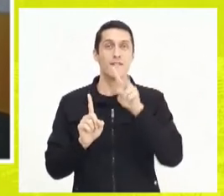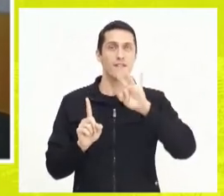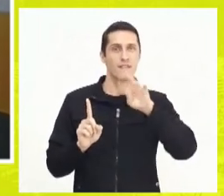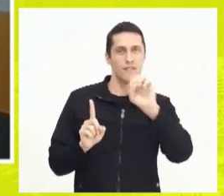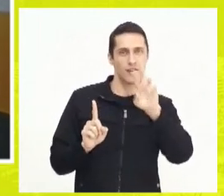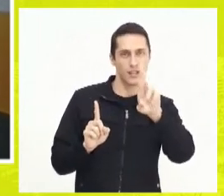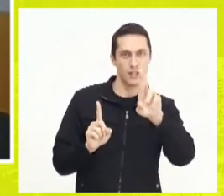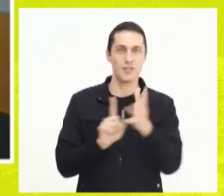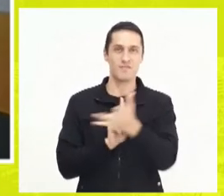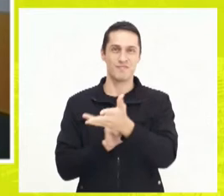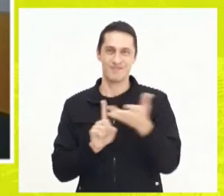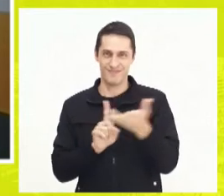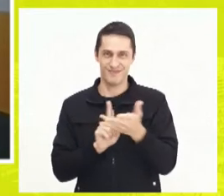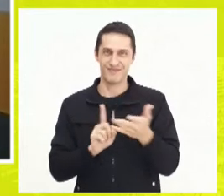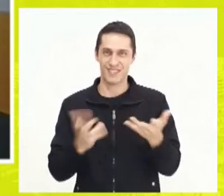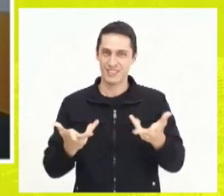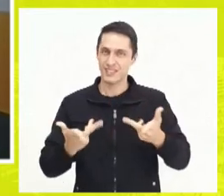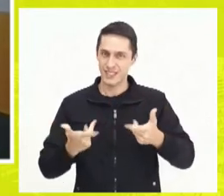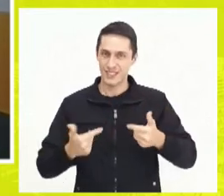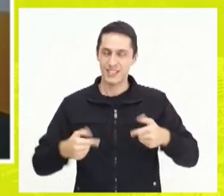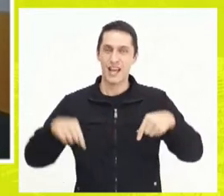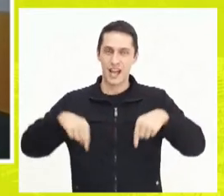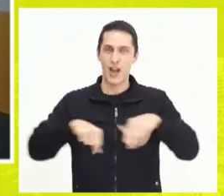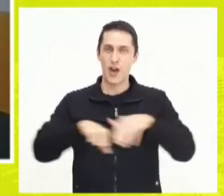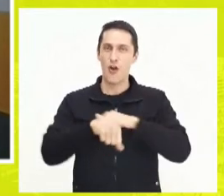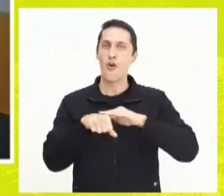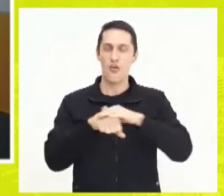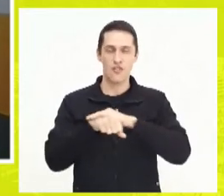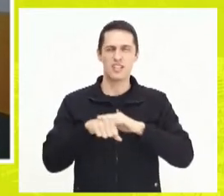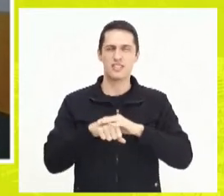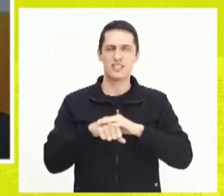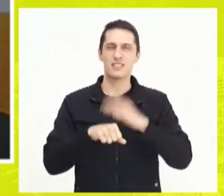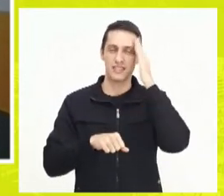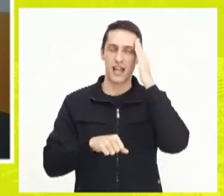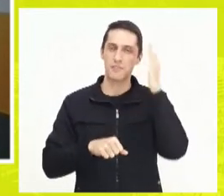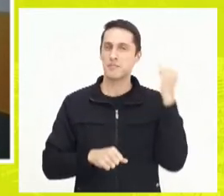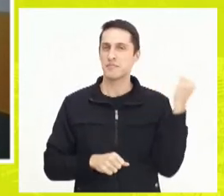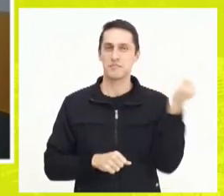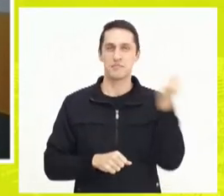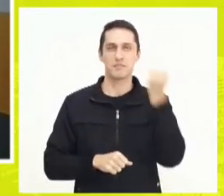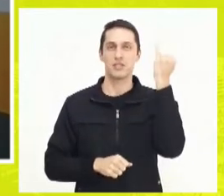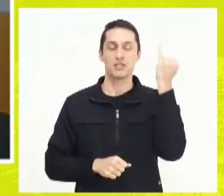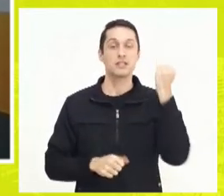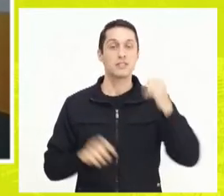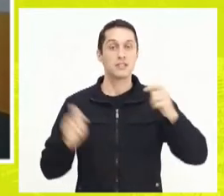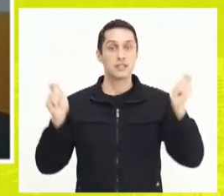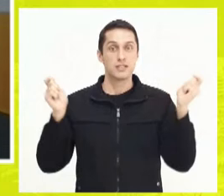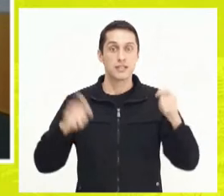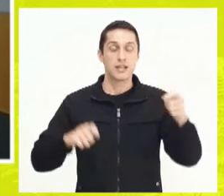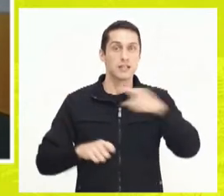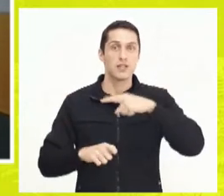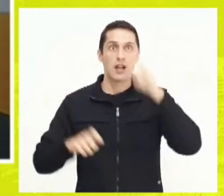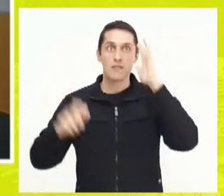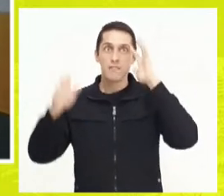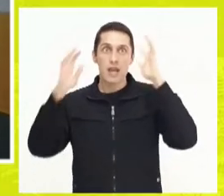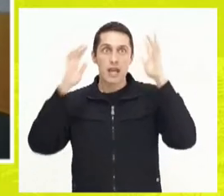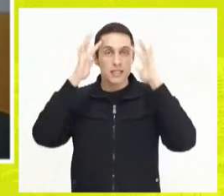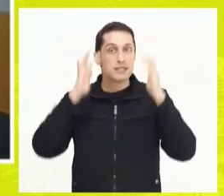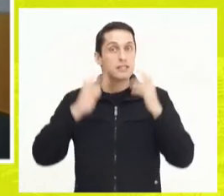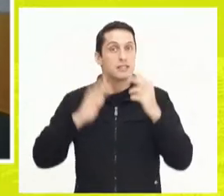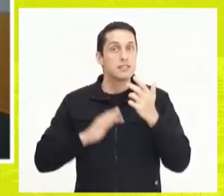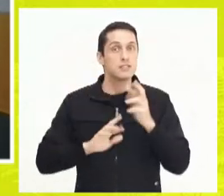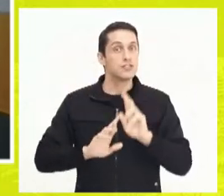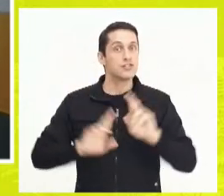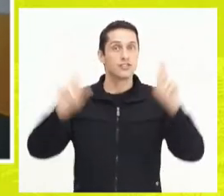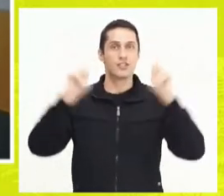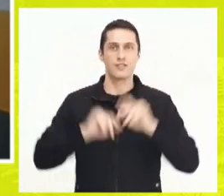pelham replacing rafael kappa today peter is going to be uh you know